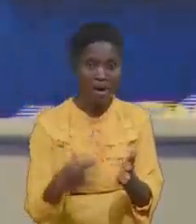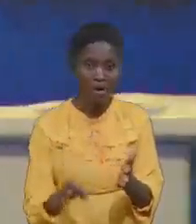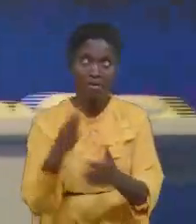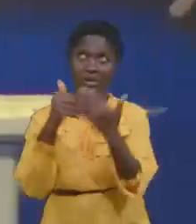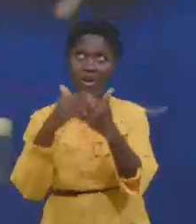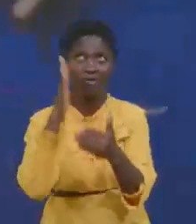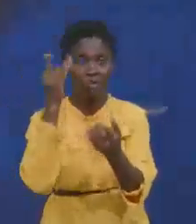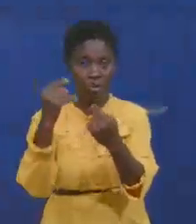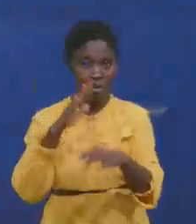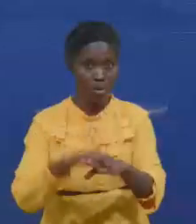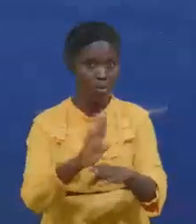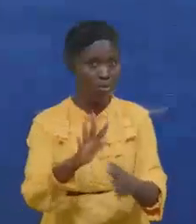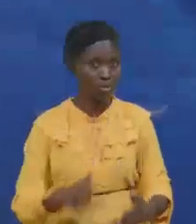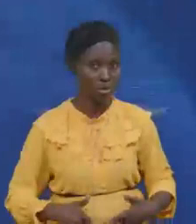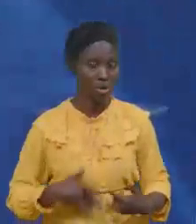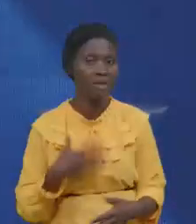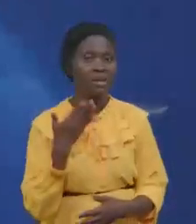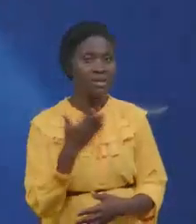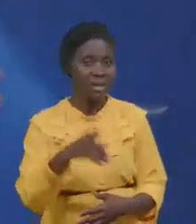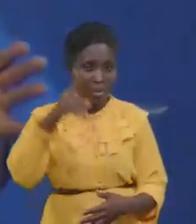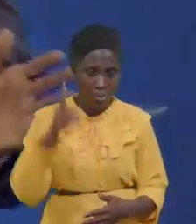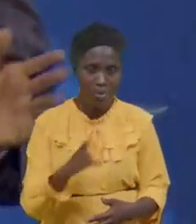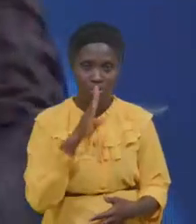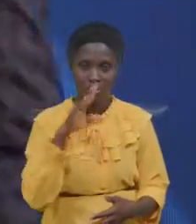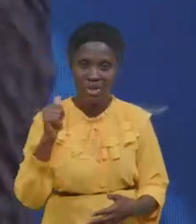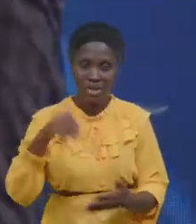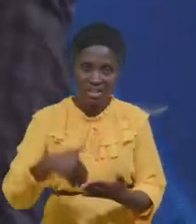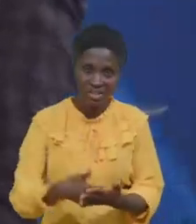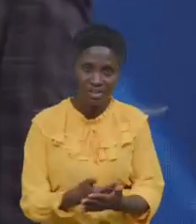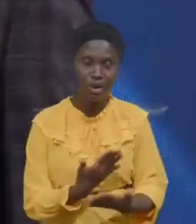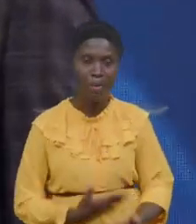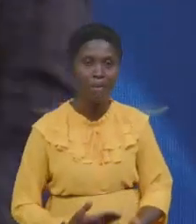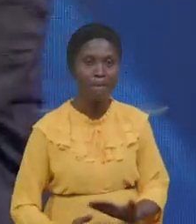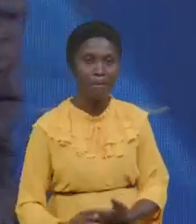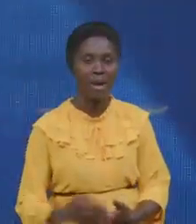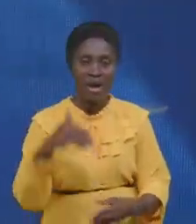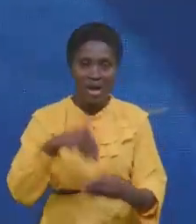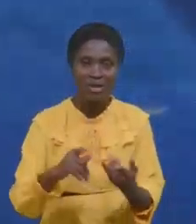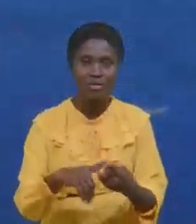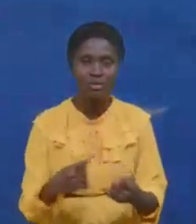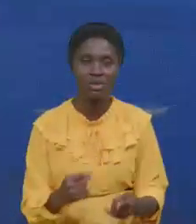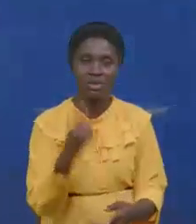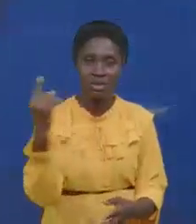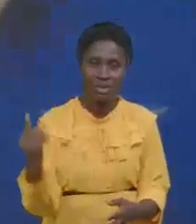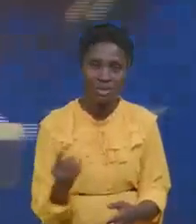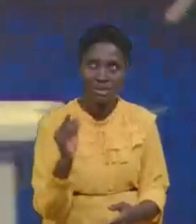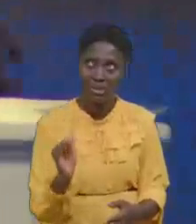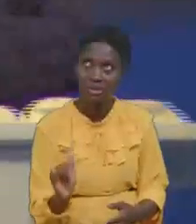life, there must be a new birth, the new birth into the eternal kingdom. Number